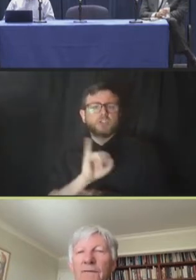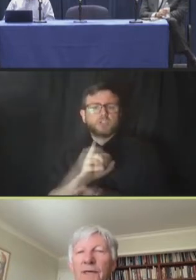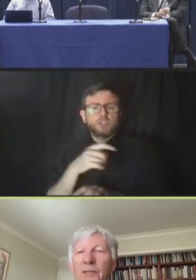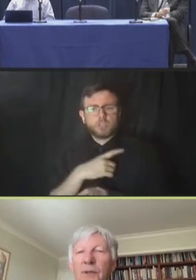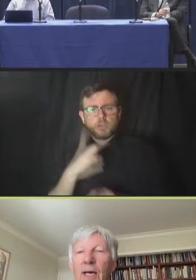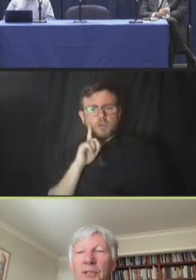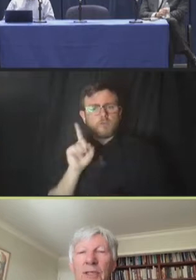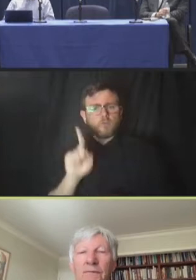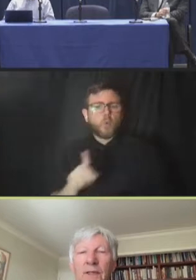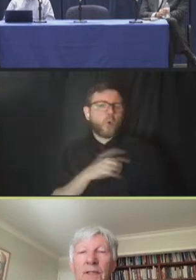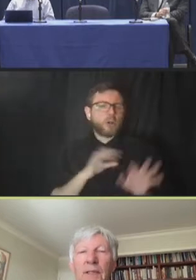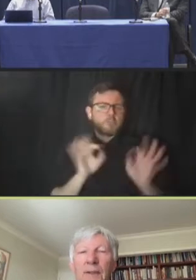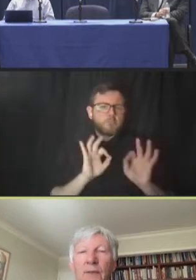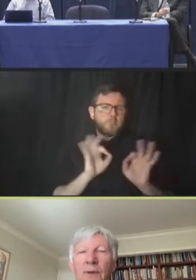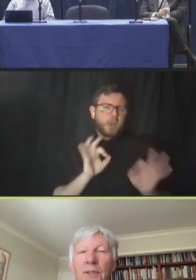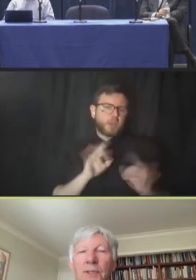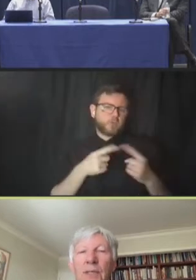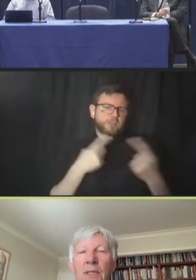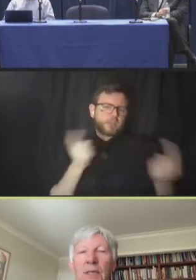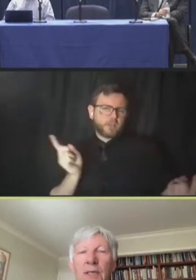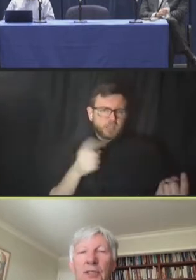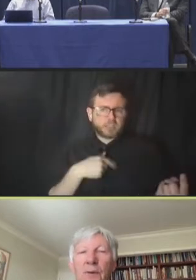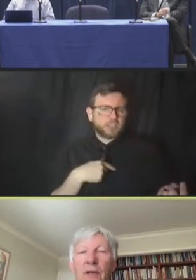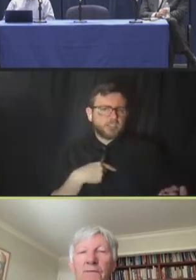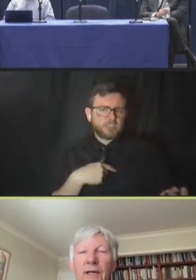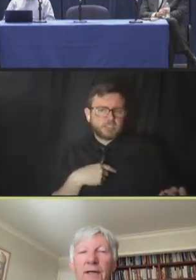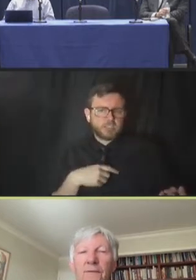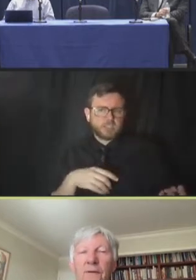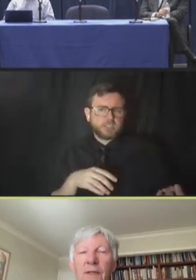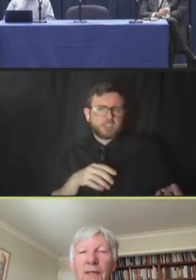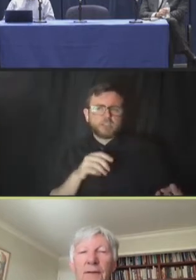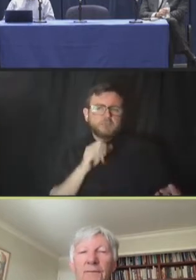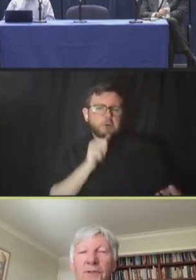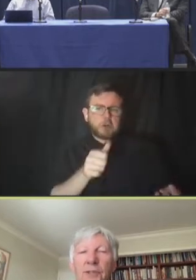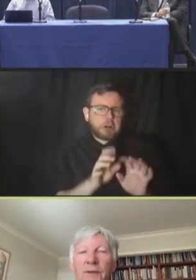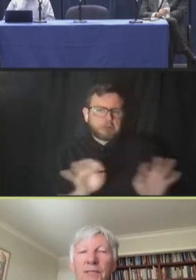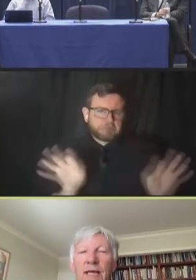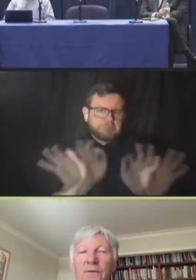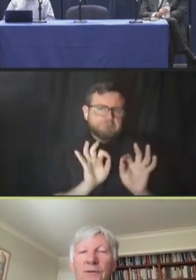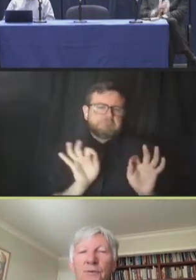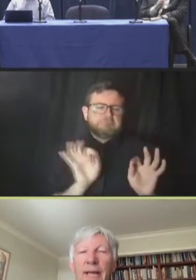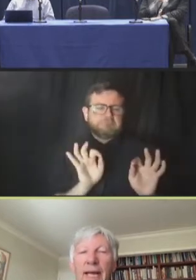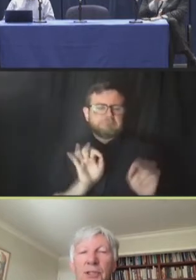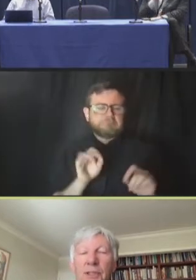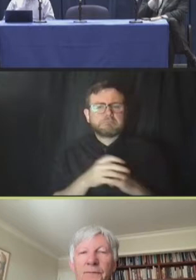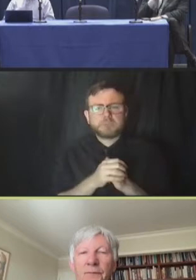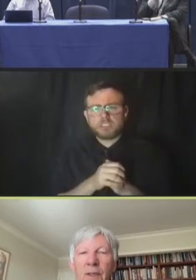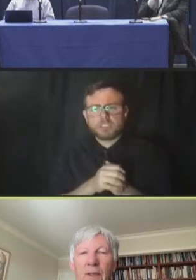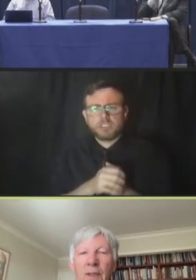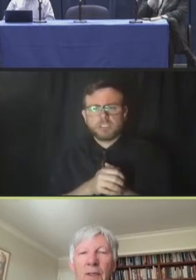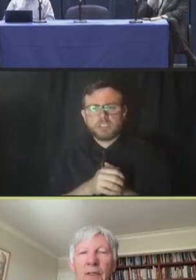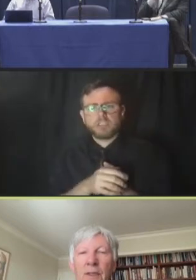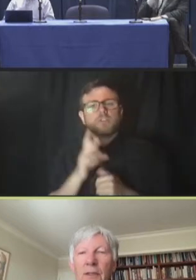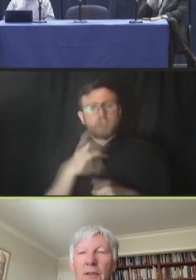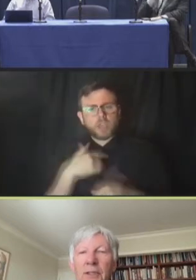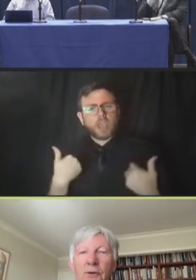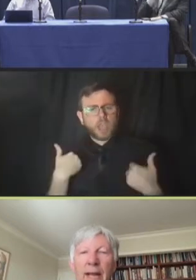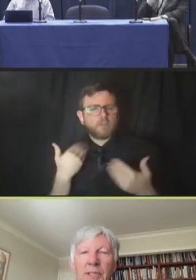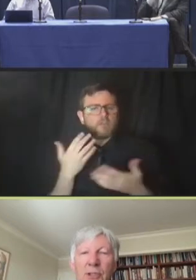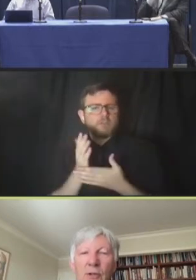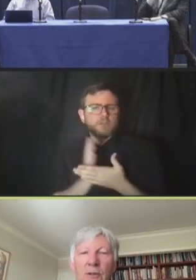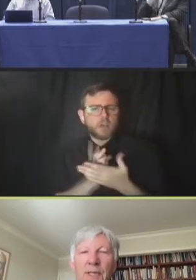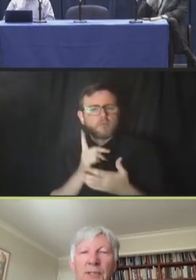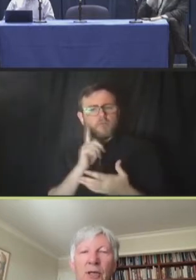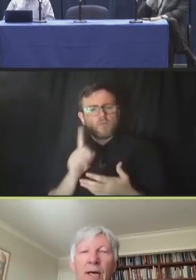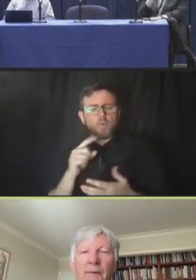side effects were non-significant, and there was a small effect for serious adverse reaction. The